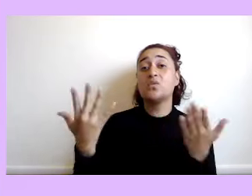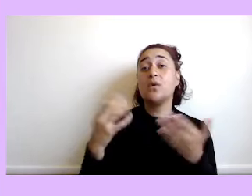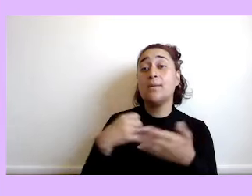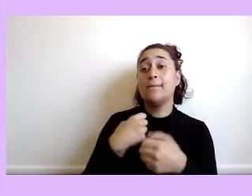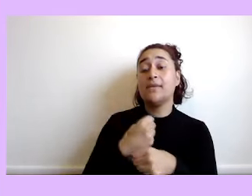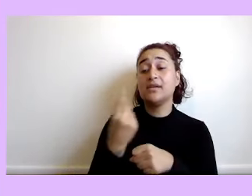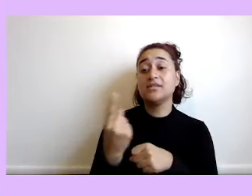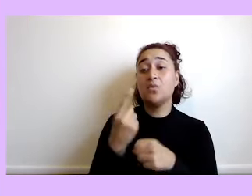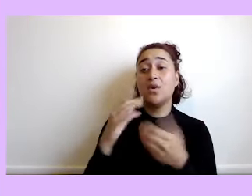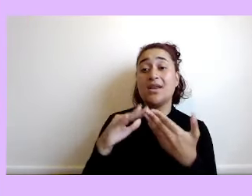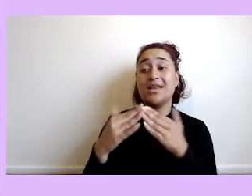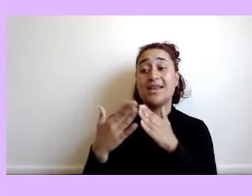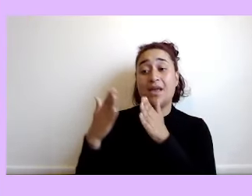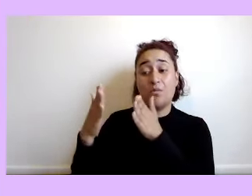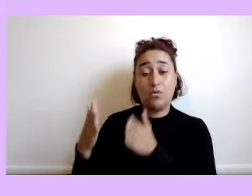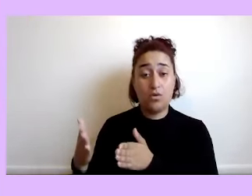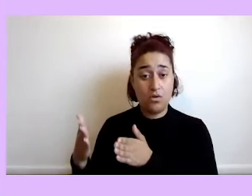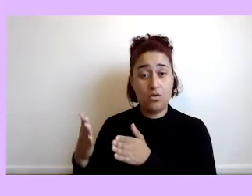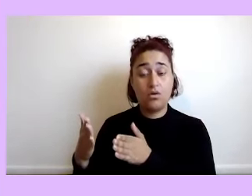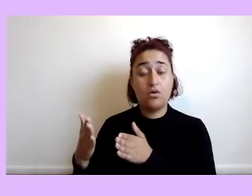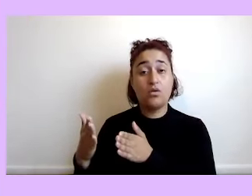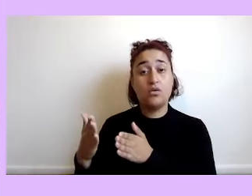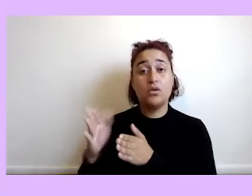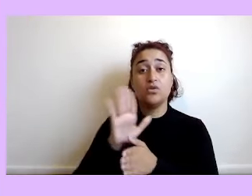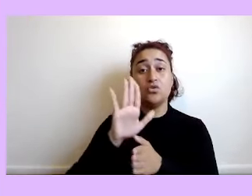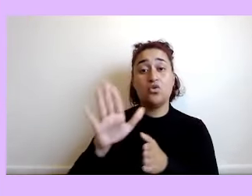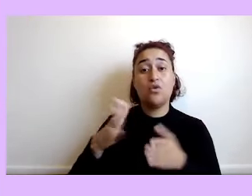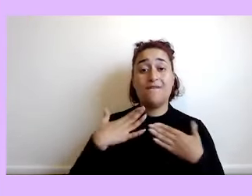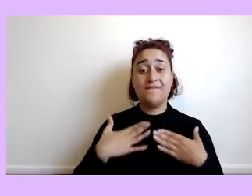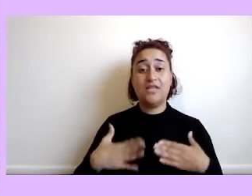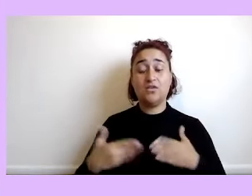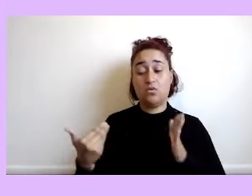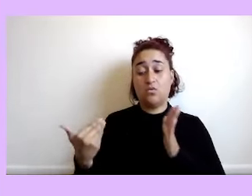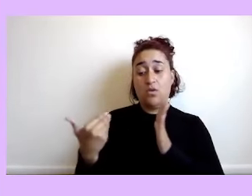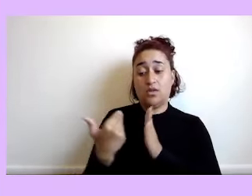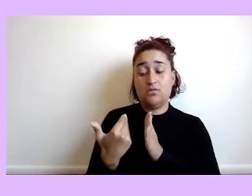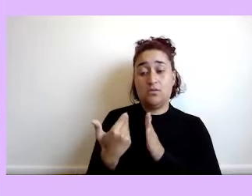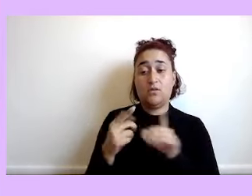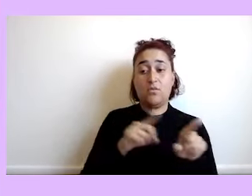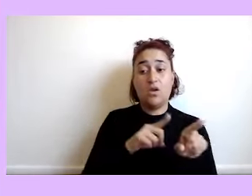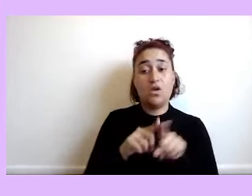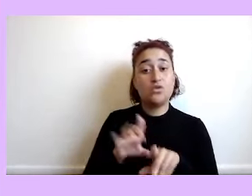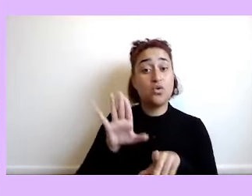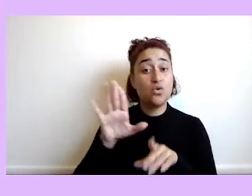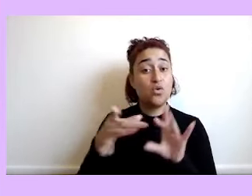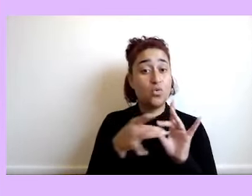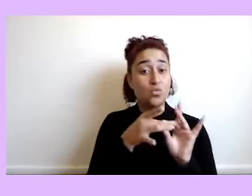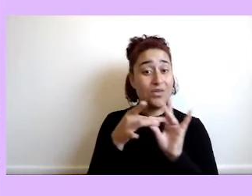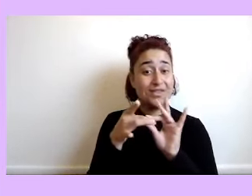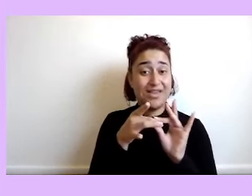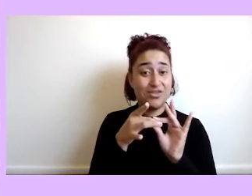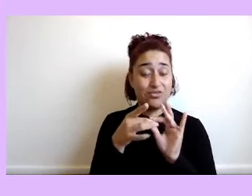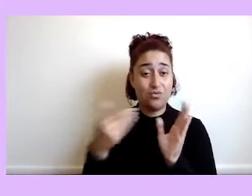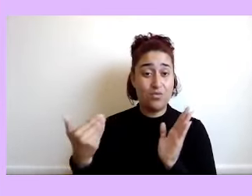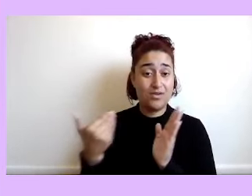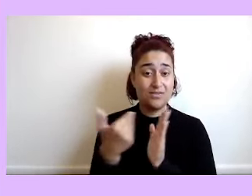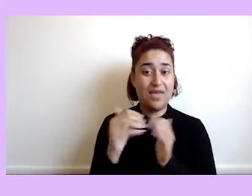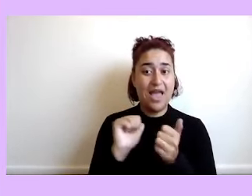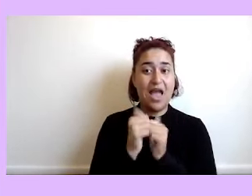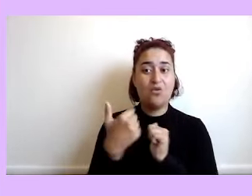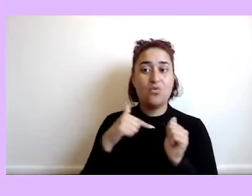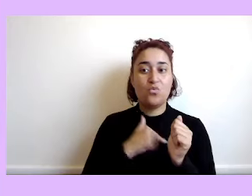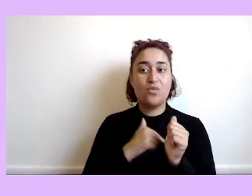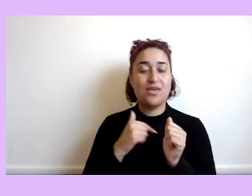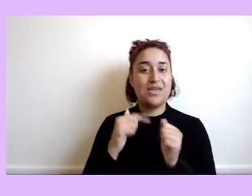or something a neighborhood is your physical proximity, but also your relational proximity. And how do we build